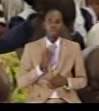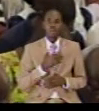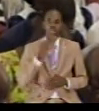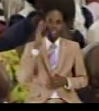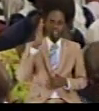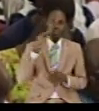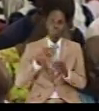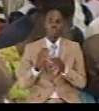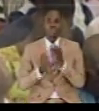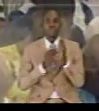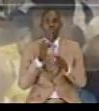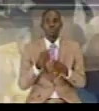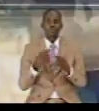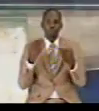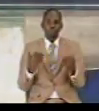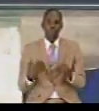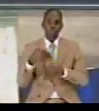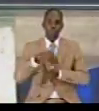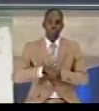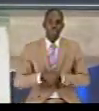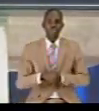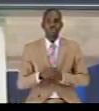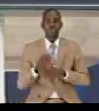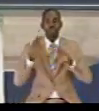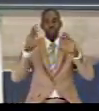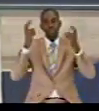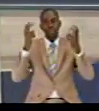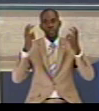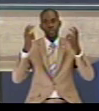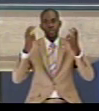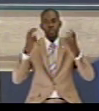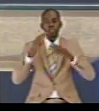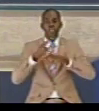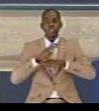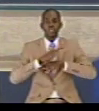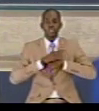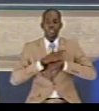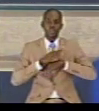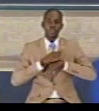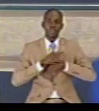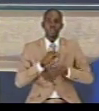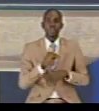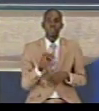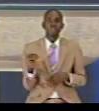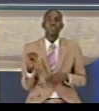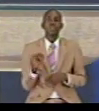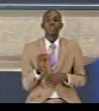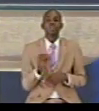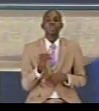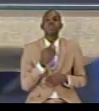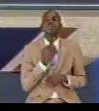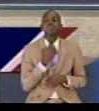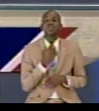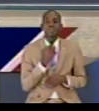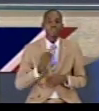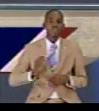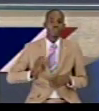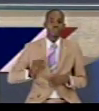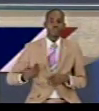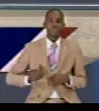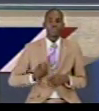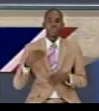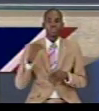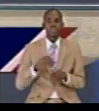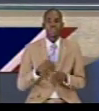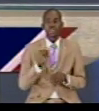name. Tonight we're looking at the message, satisfying thirsty souls in a